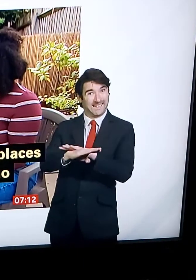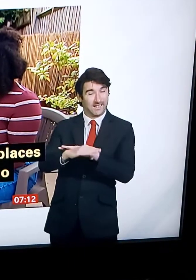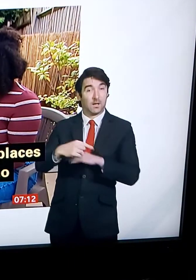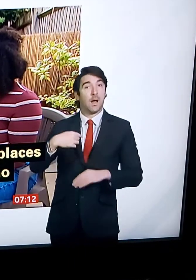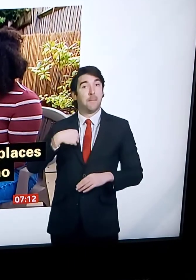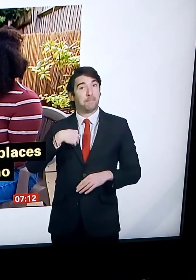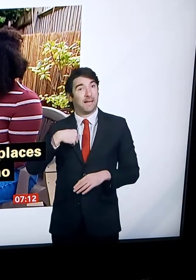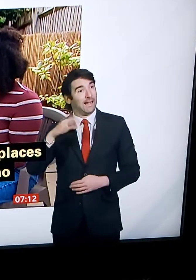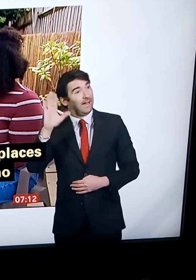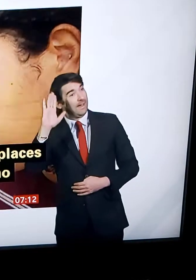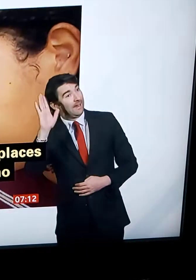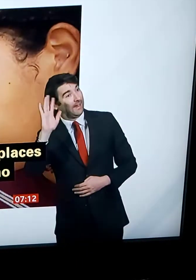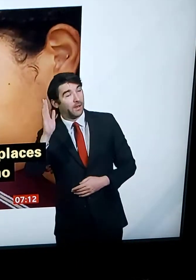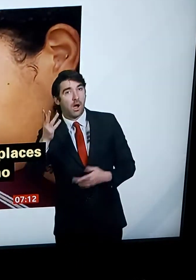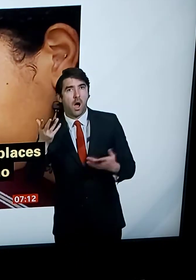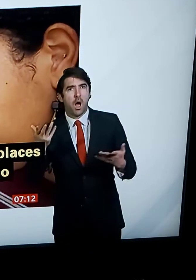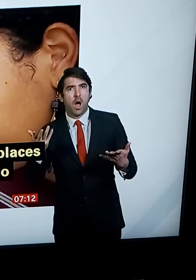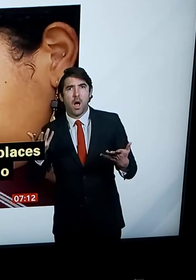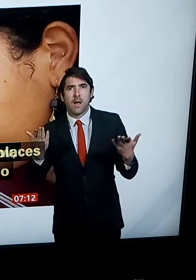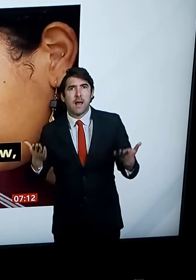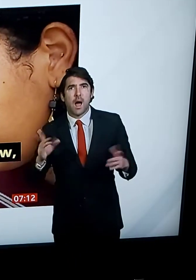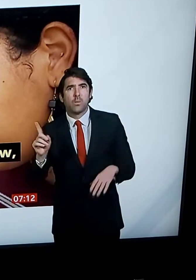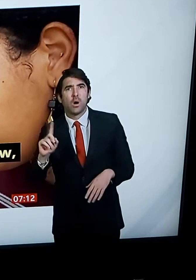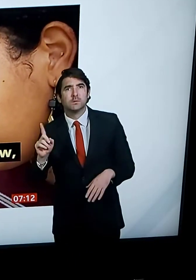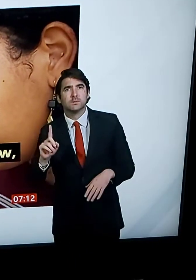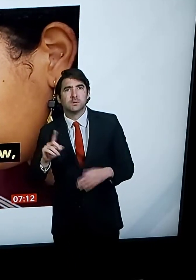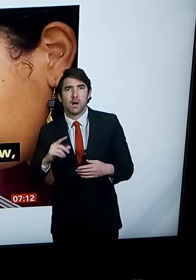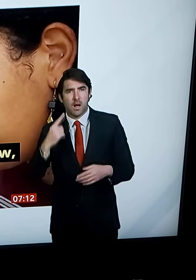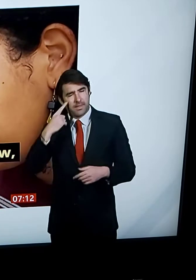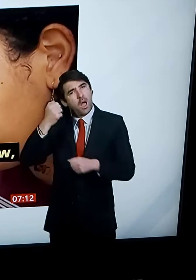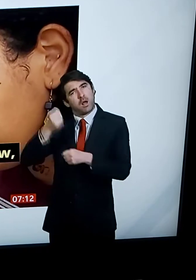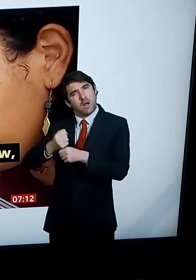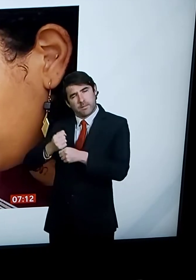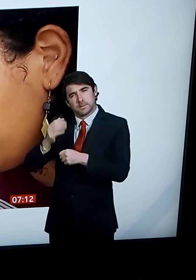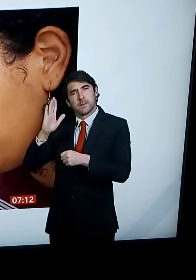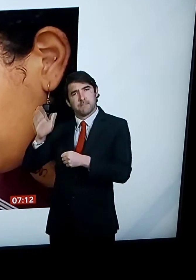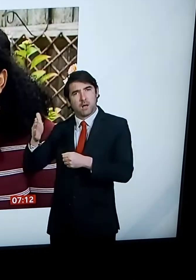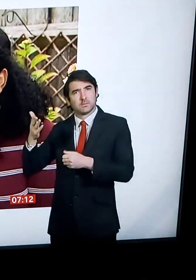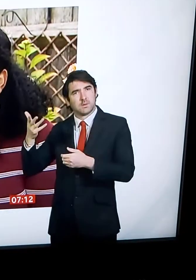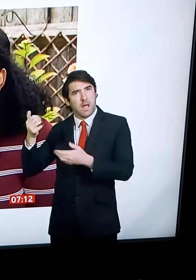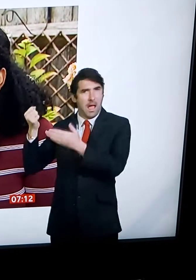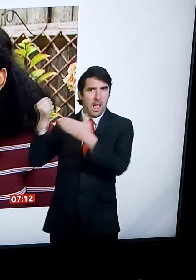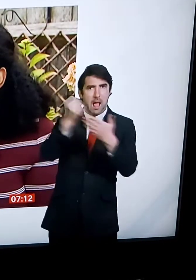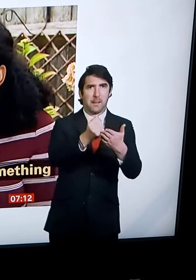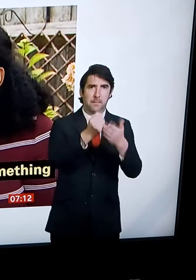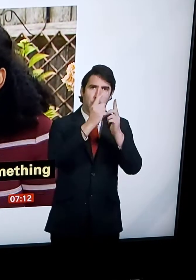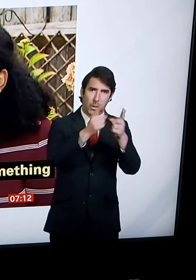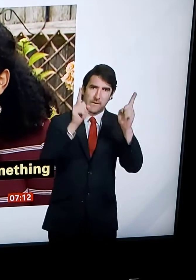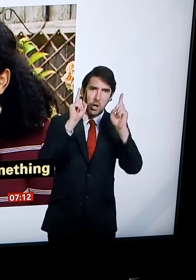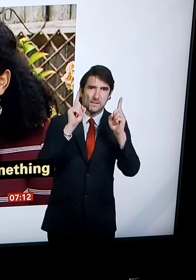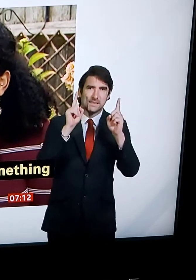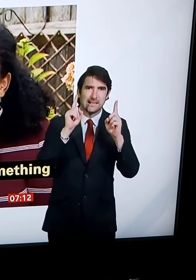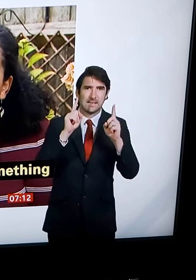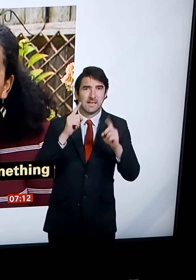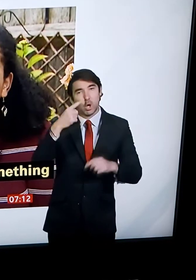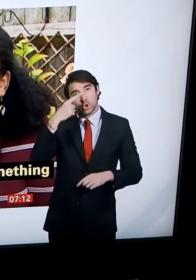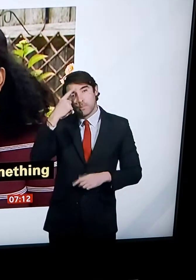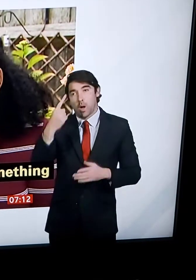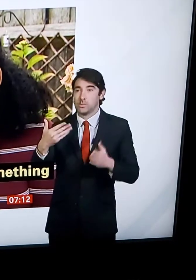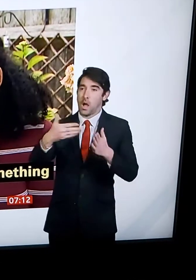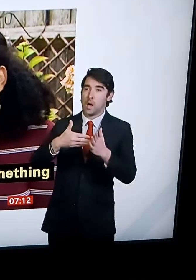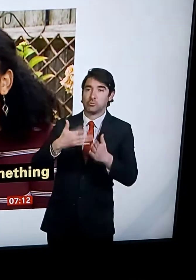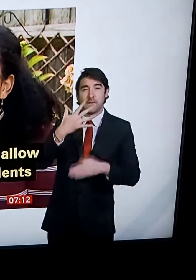to support the universities to allow them to accept those students into the courses that they've got onto. If they're taking an extra 50 students and they're